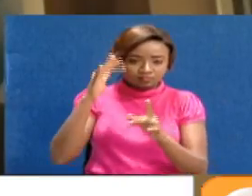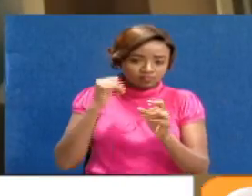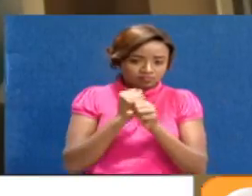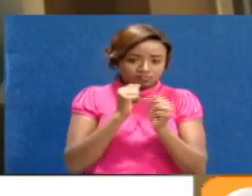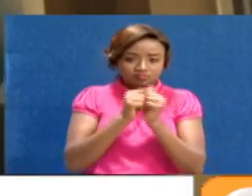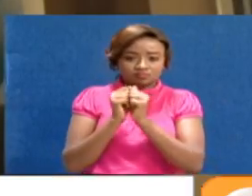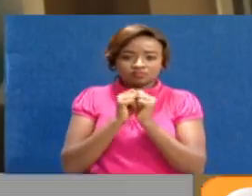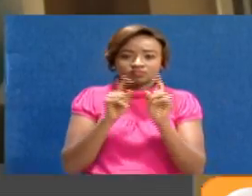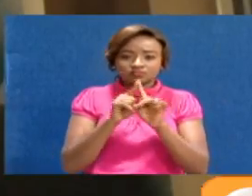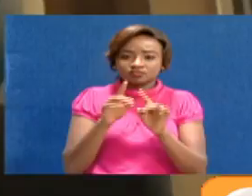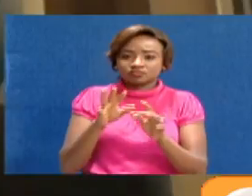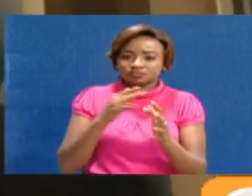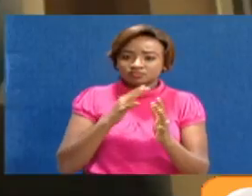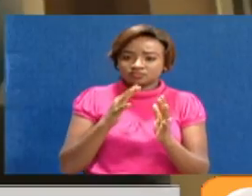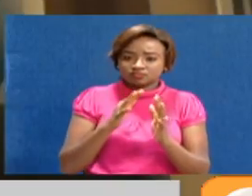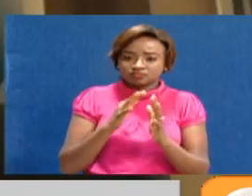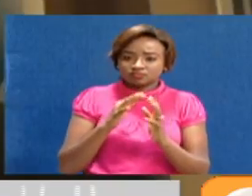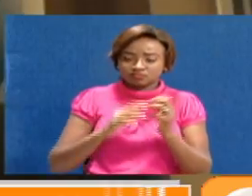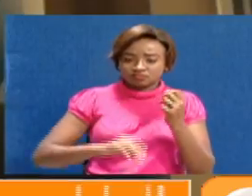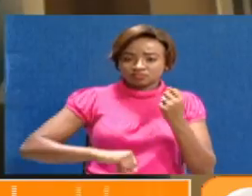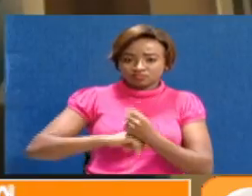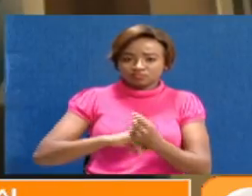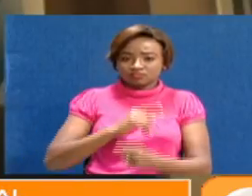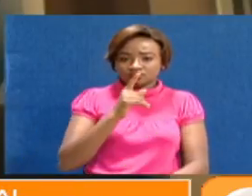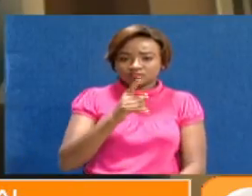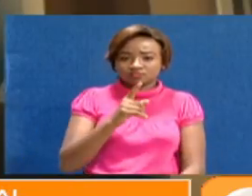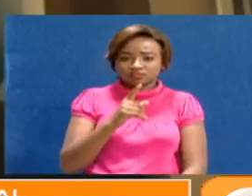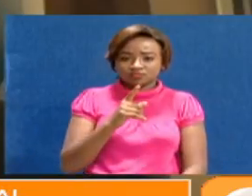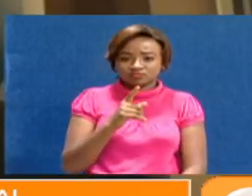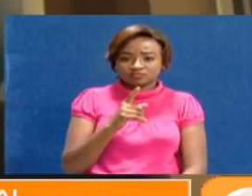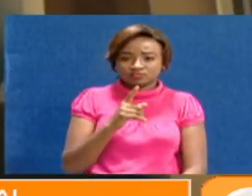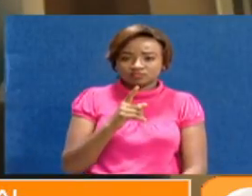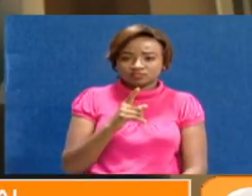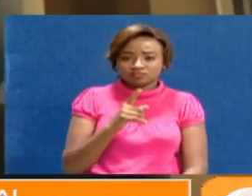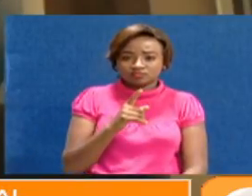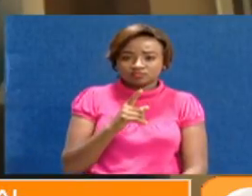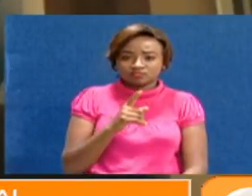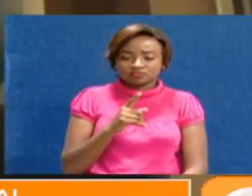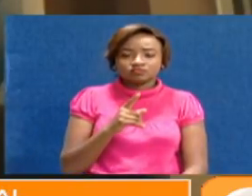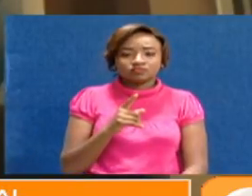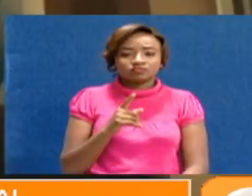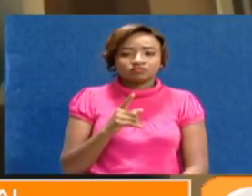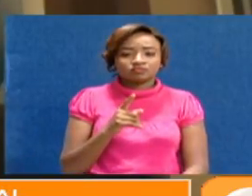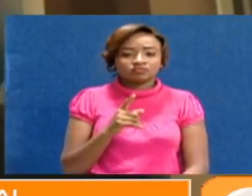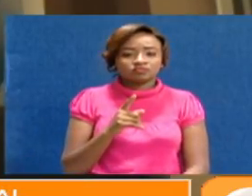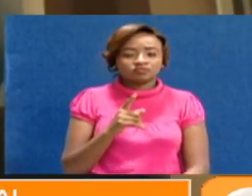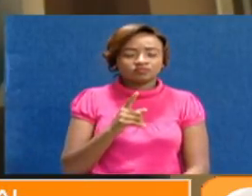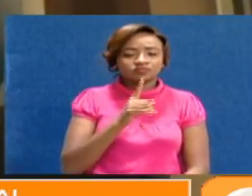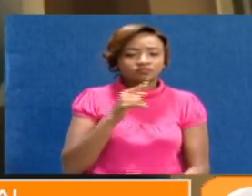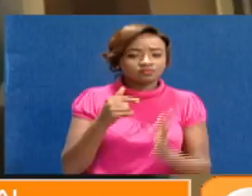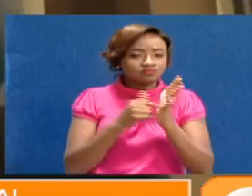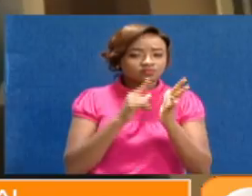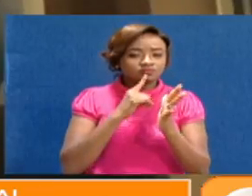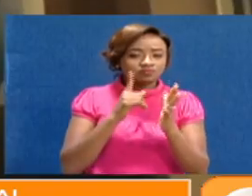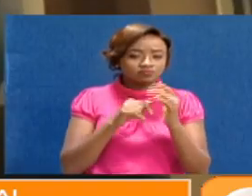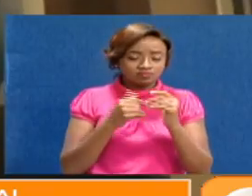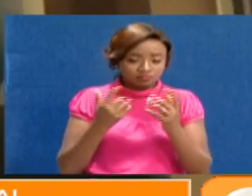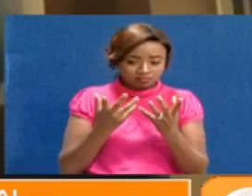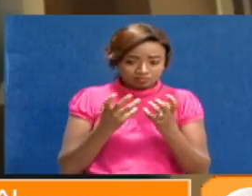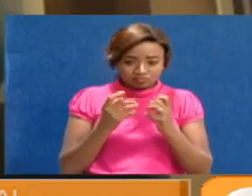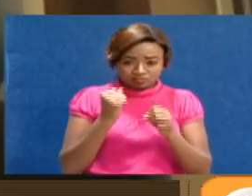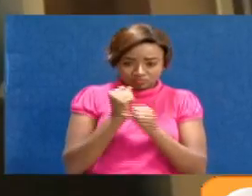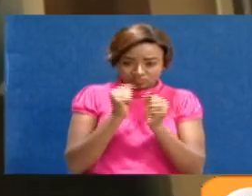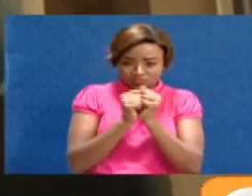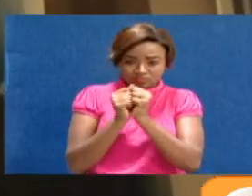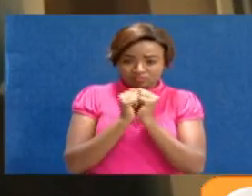agree with the commissioner. I see the glass half full. So we need to start thinking about how do we